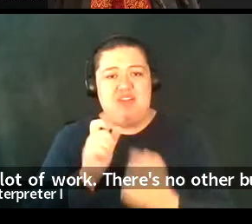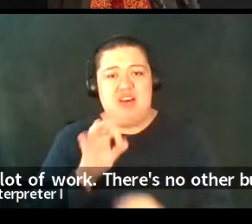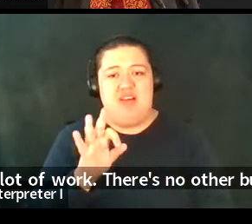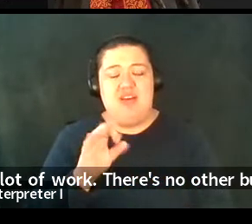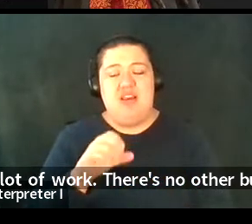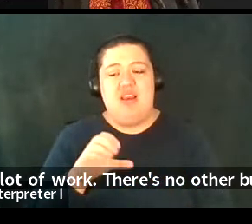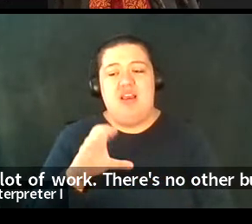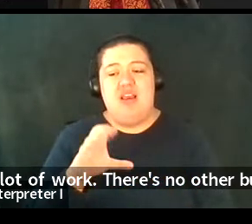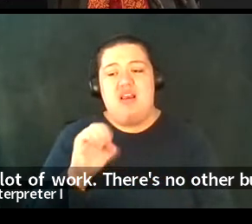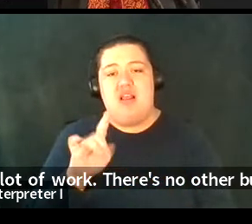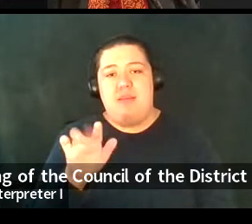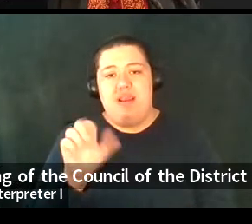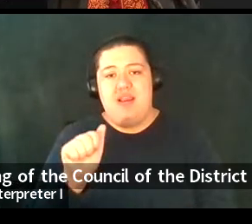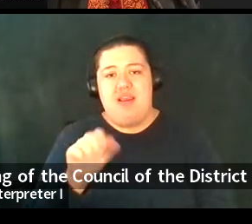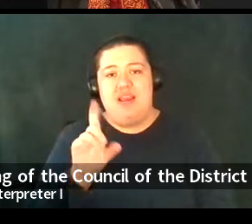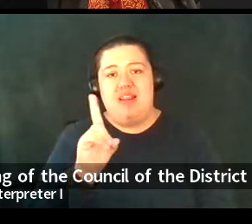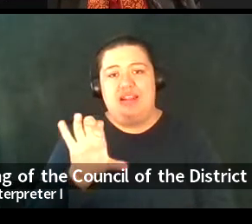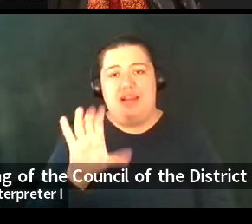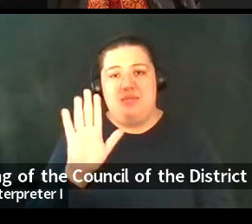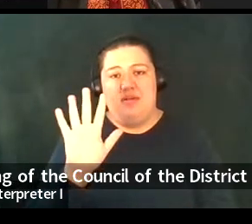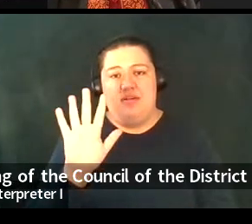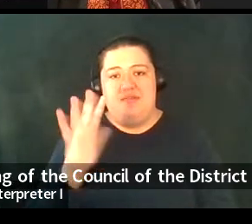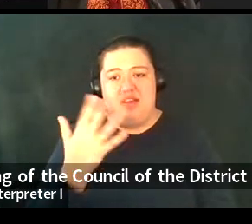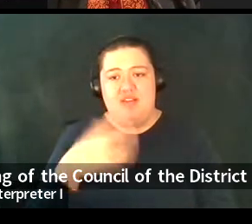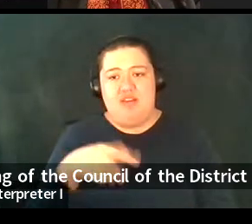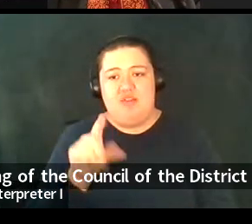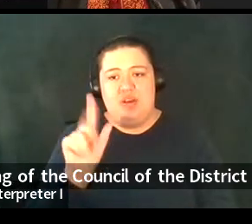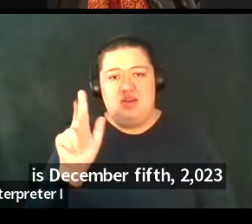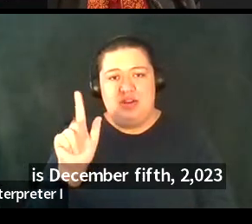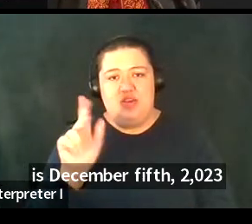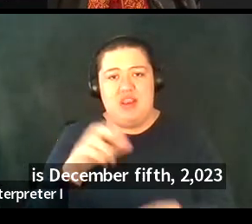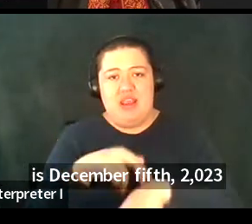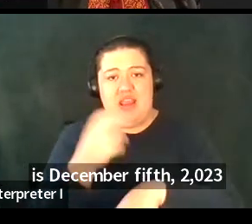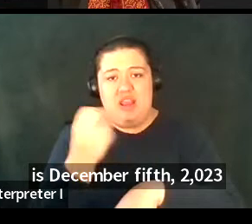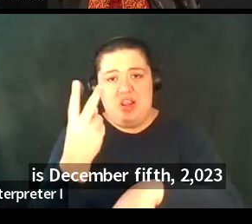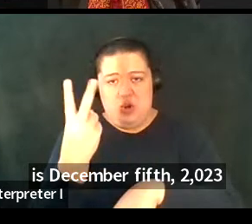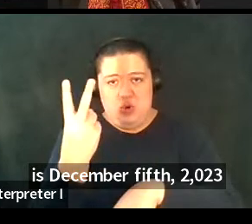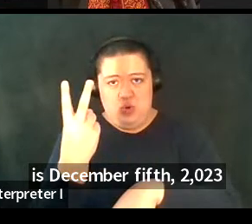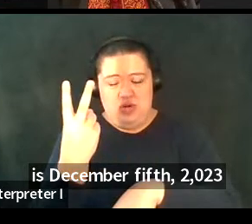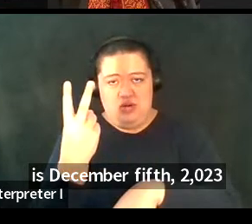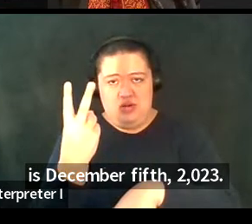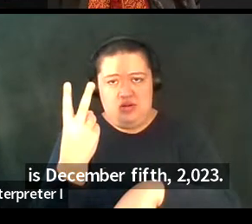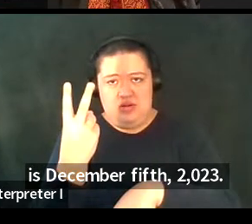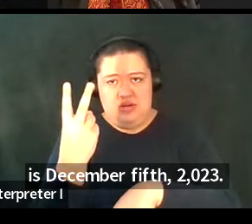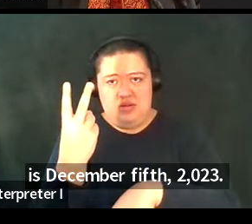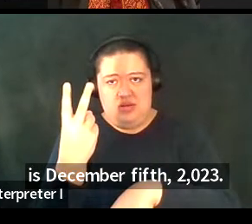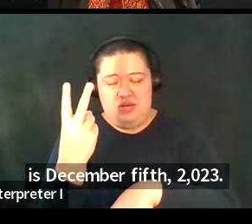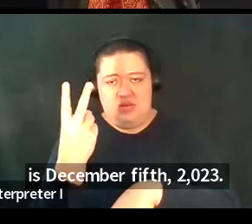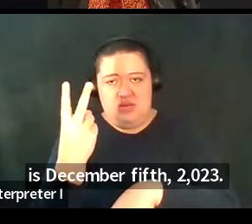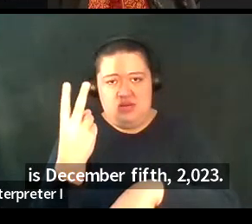is December 5th, 2023 at noon.